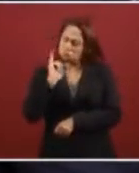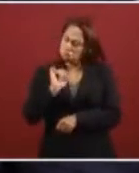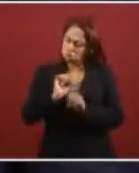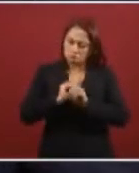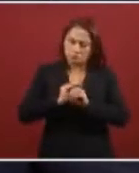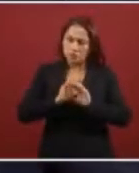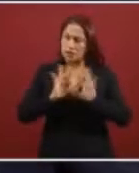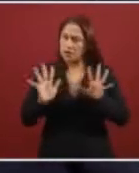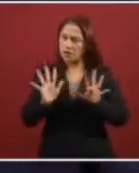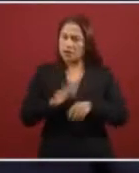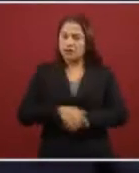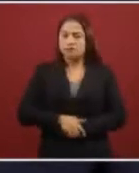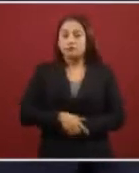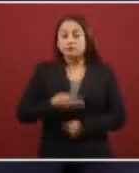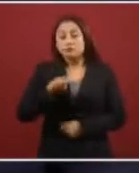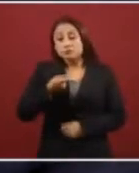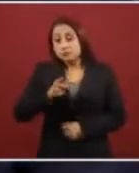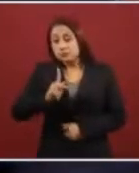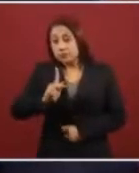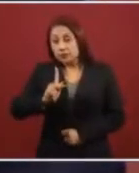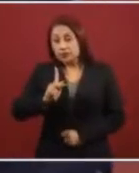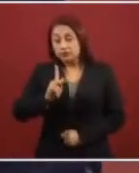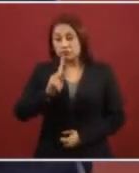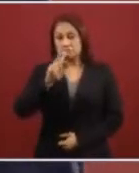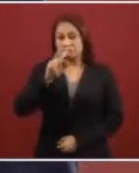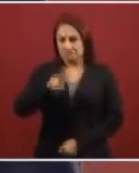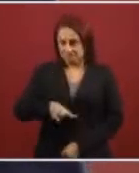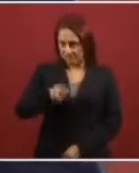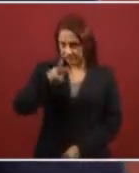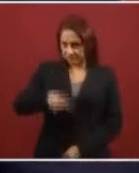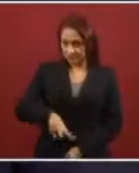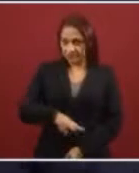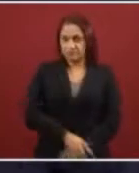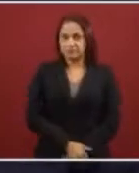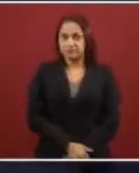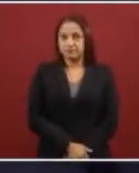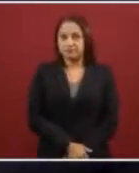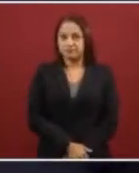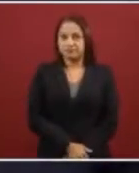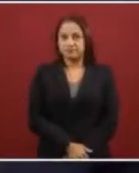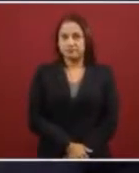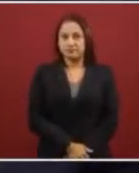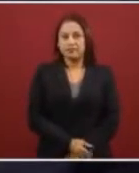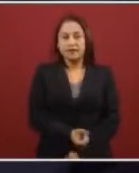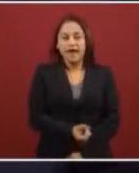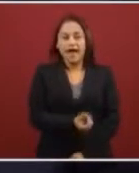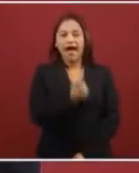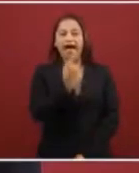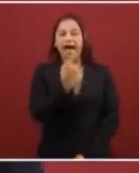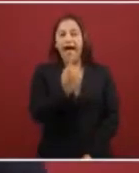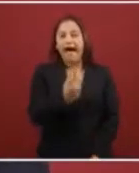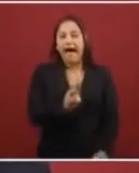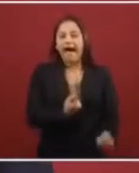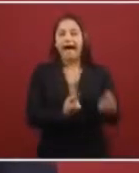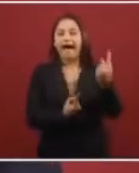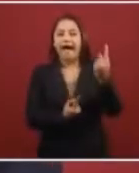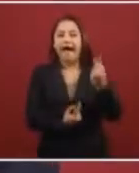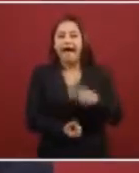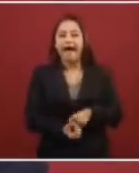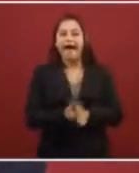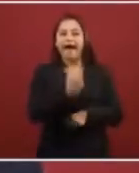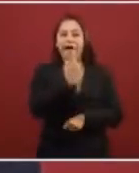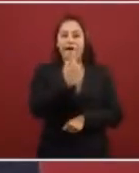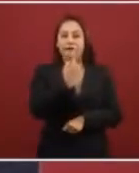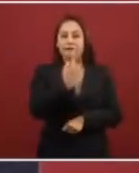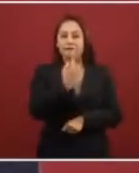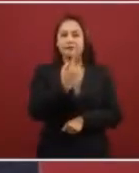Siendo realistas. But if you're realist. Han sido muy pocas. There has been y se very han portado muy bien todos. And